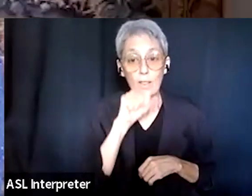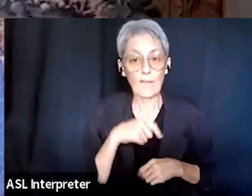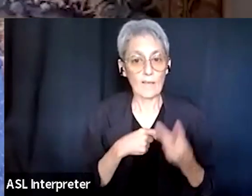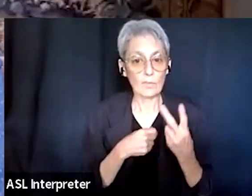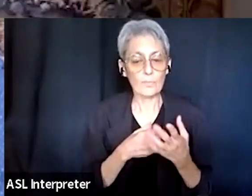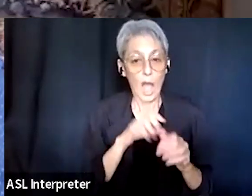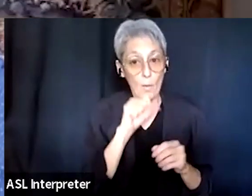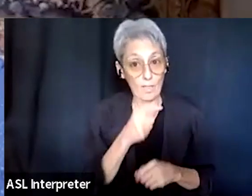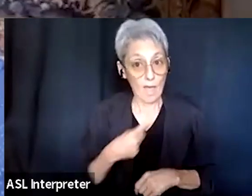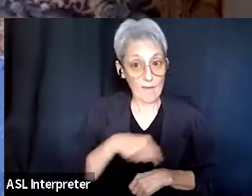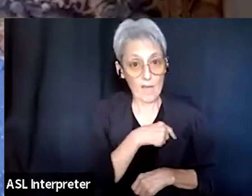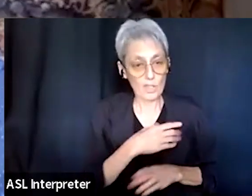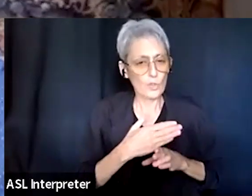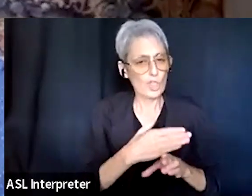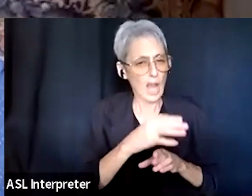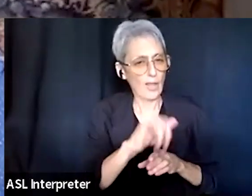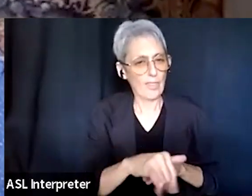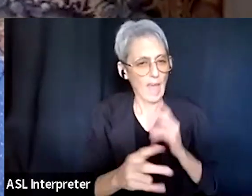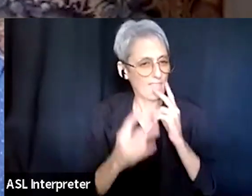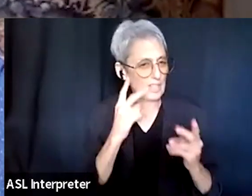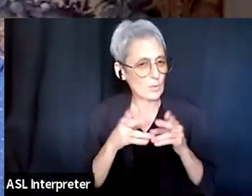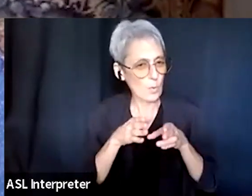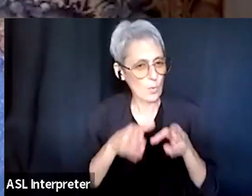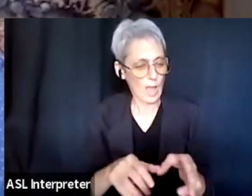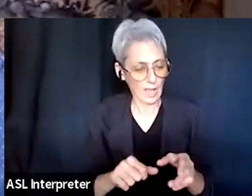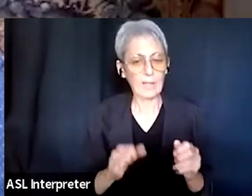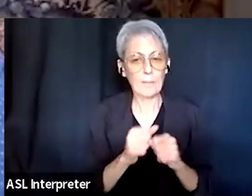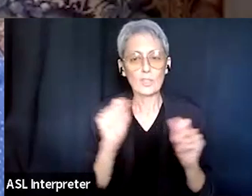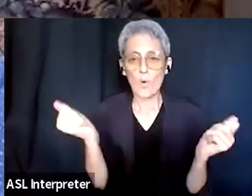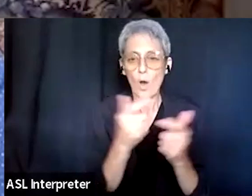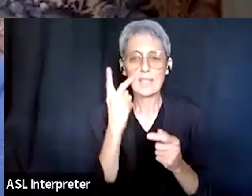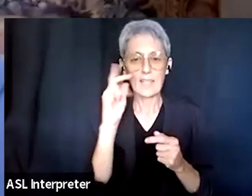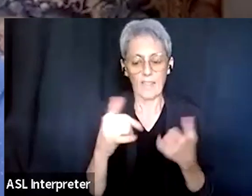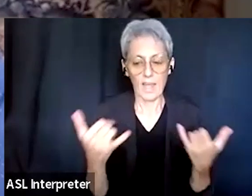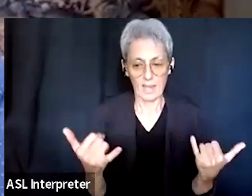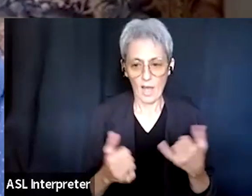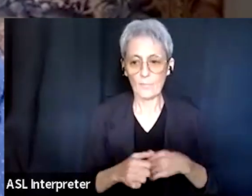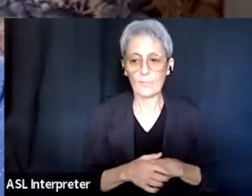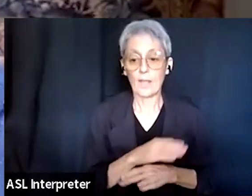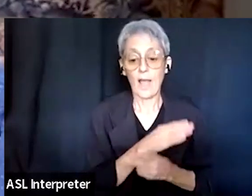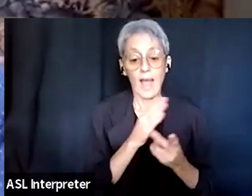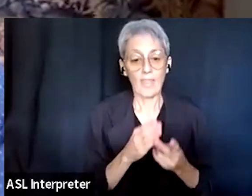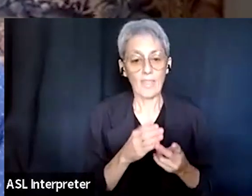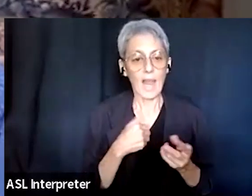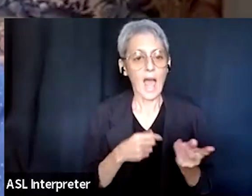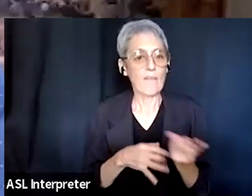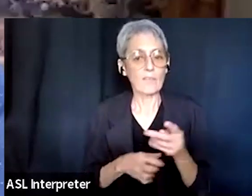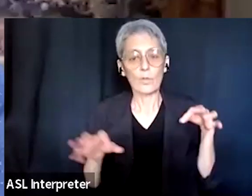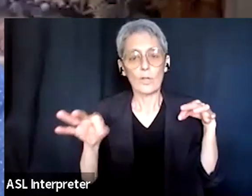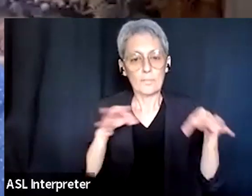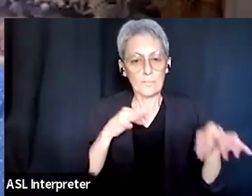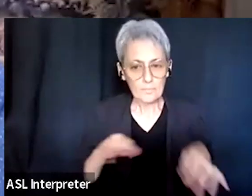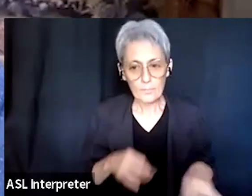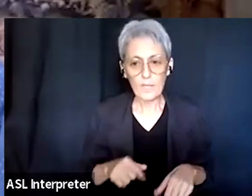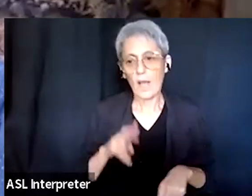share that visually so everyone can see it now, and then have you talk through it. Of course, you can get the book and look